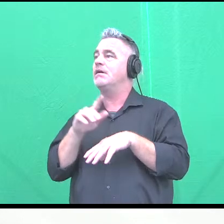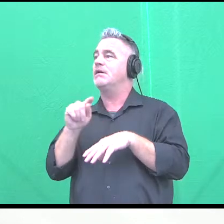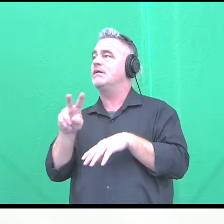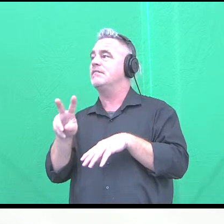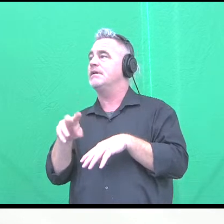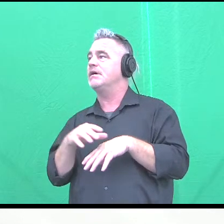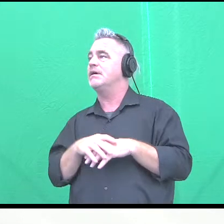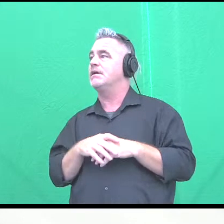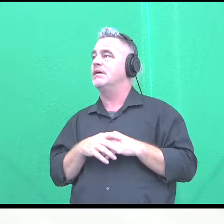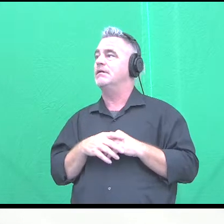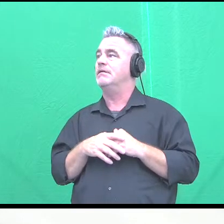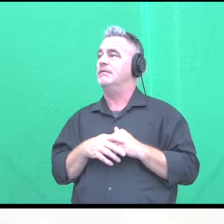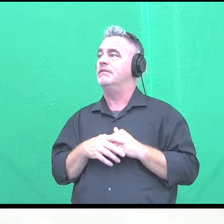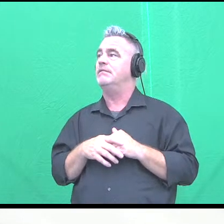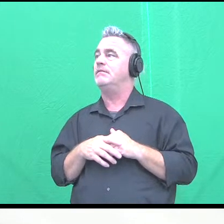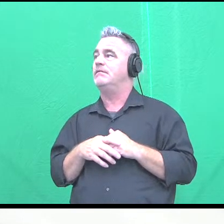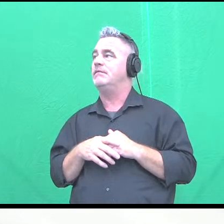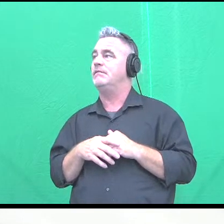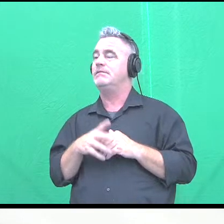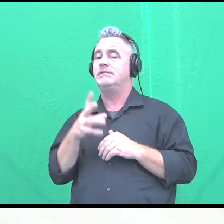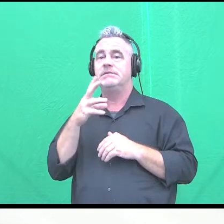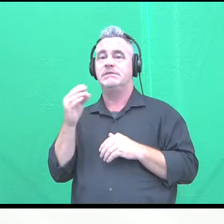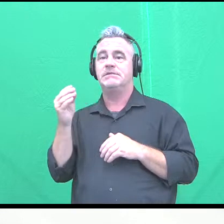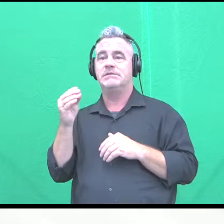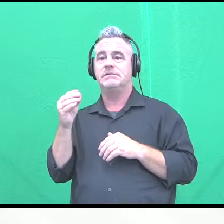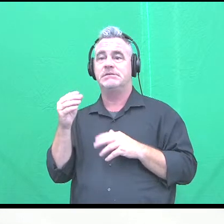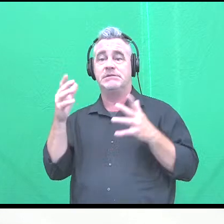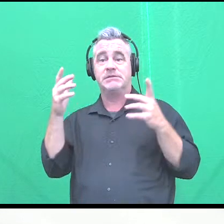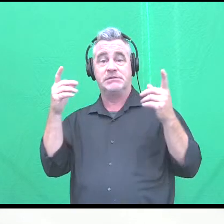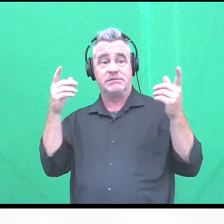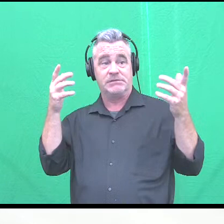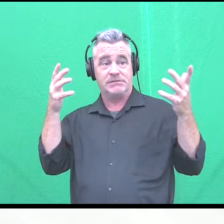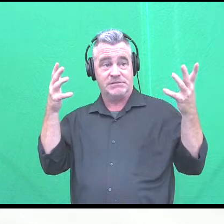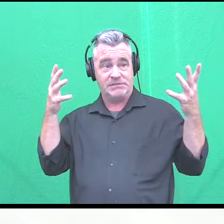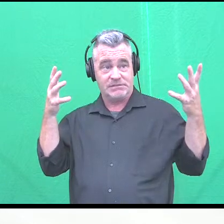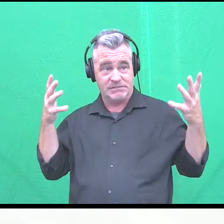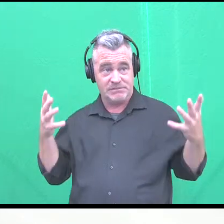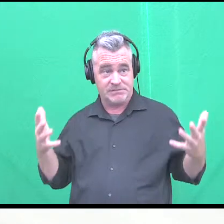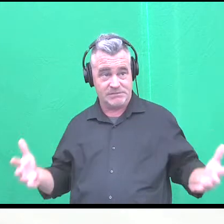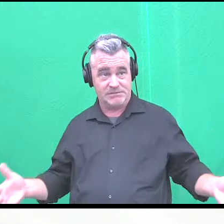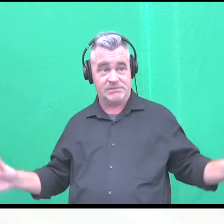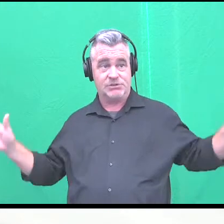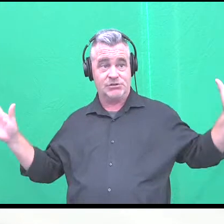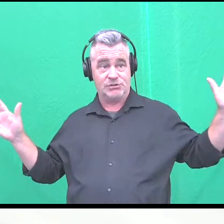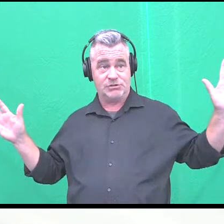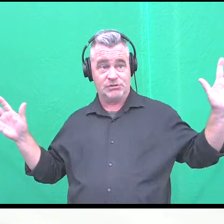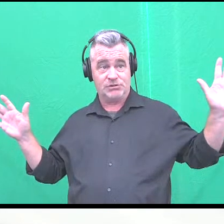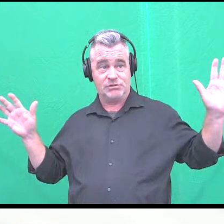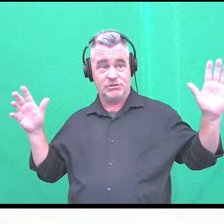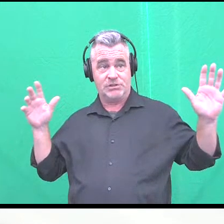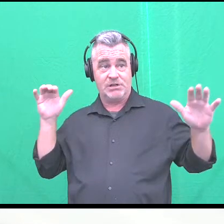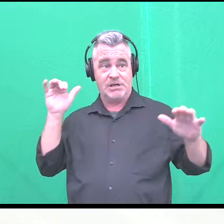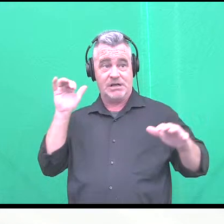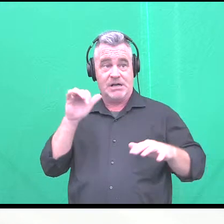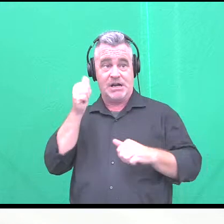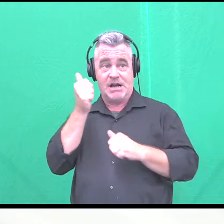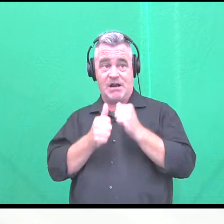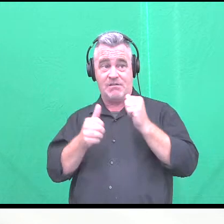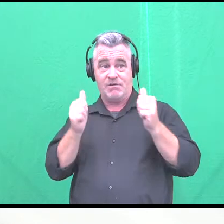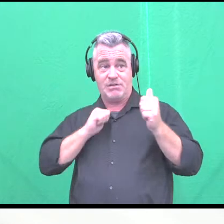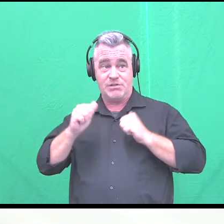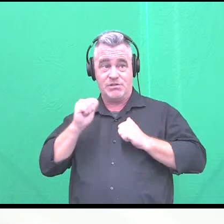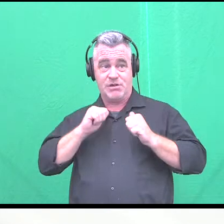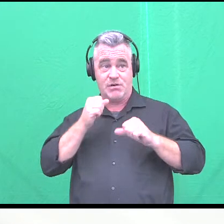really great. And the outcome of all of that, because all of that has been about, and in every show, it's about protect